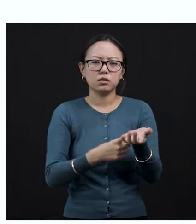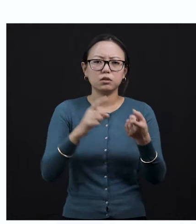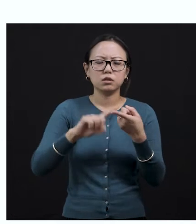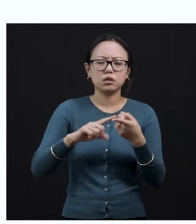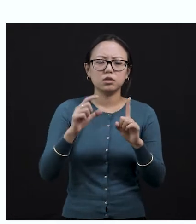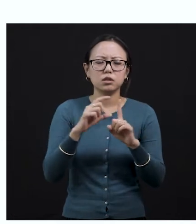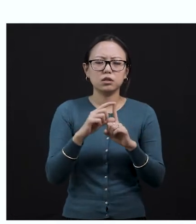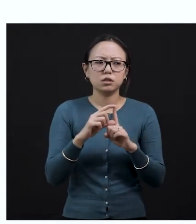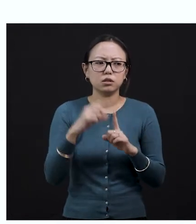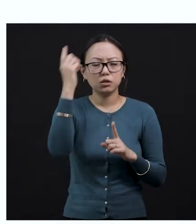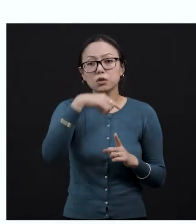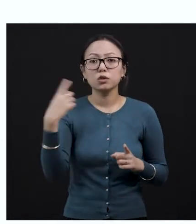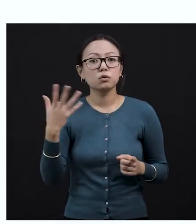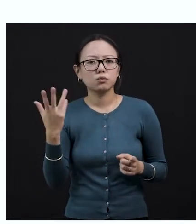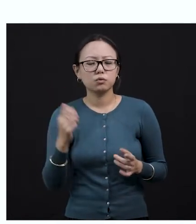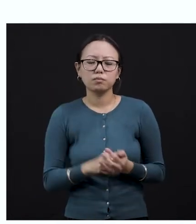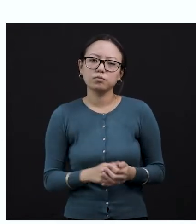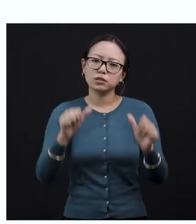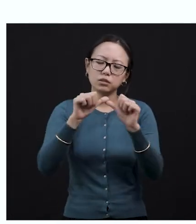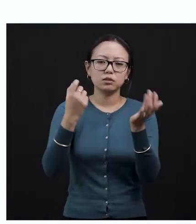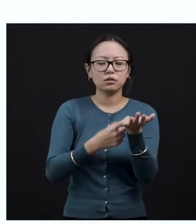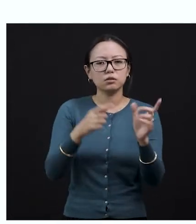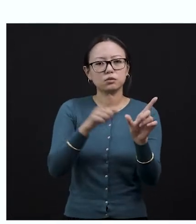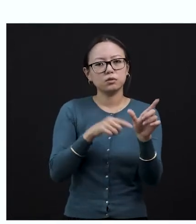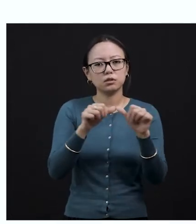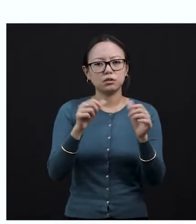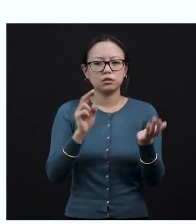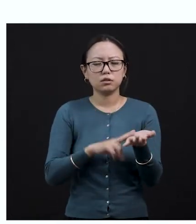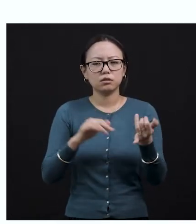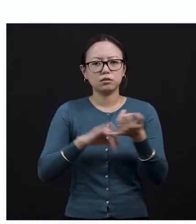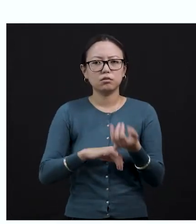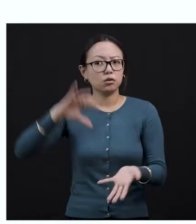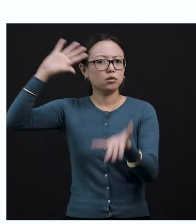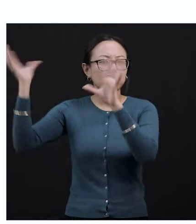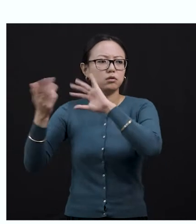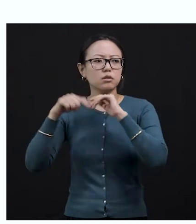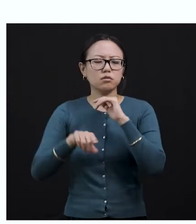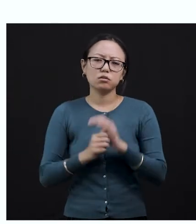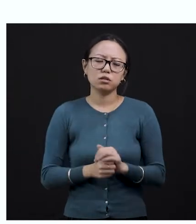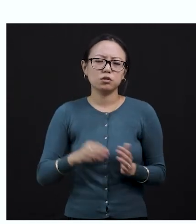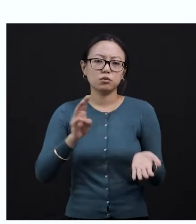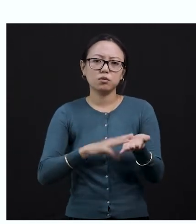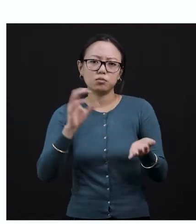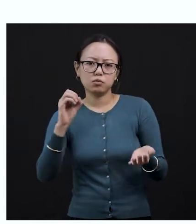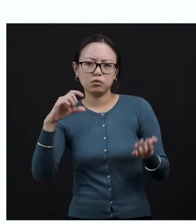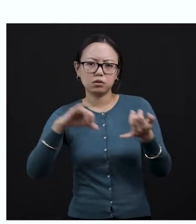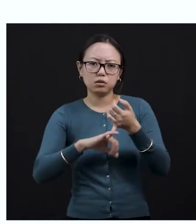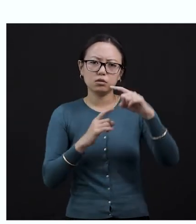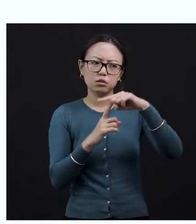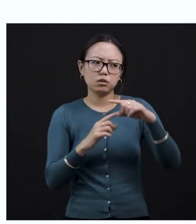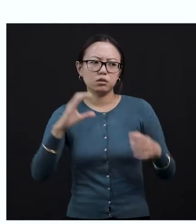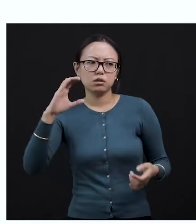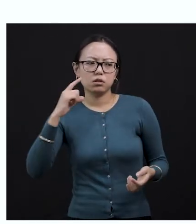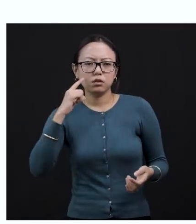most cultured race in the world. Also, their first settlement is in Punjab. So many remains were found in